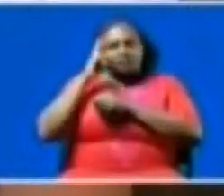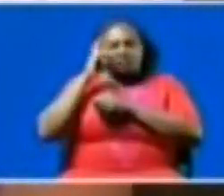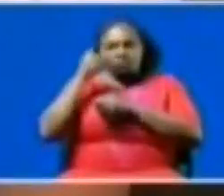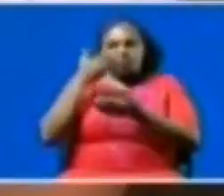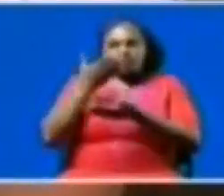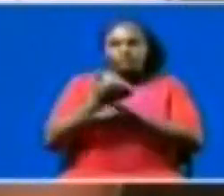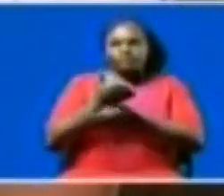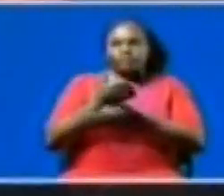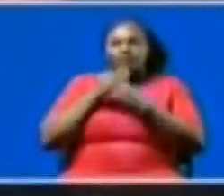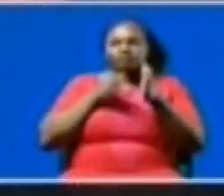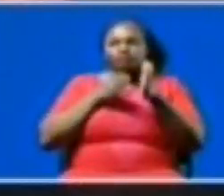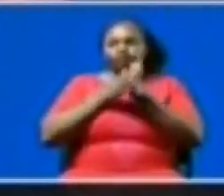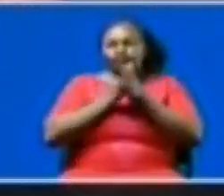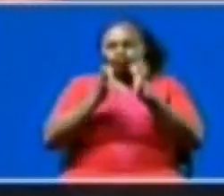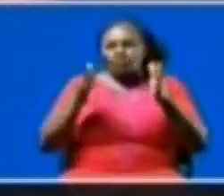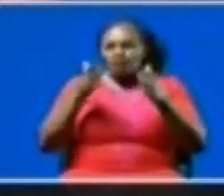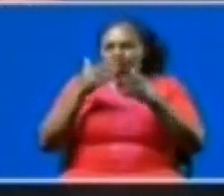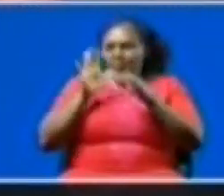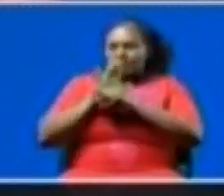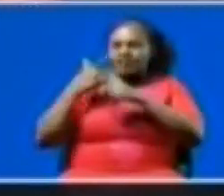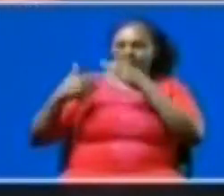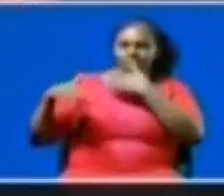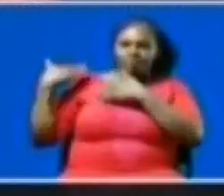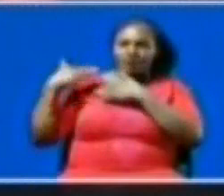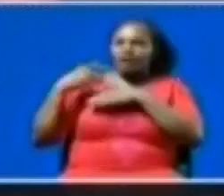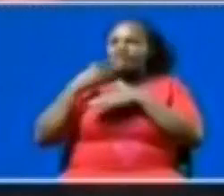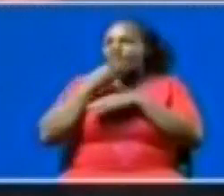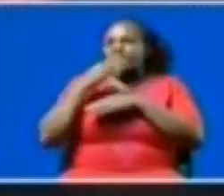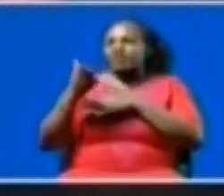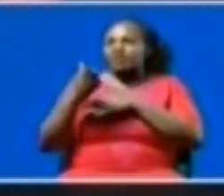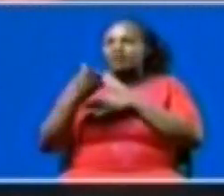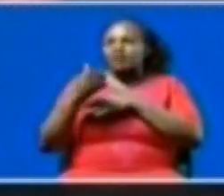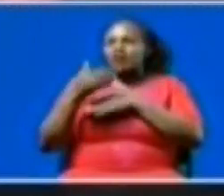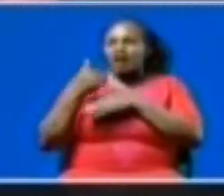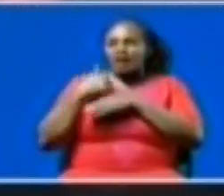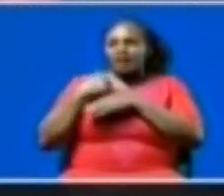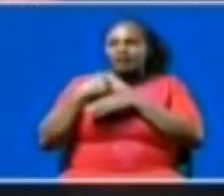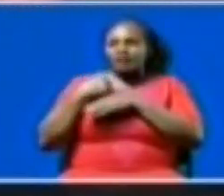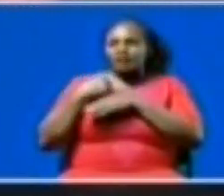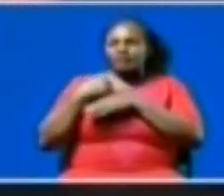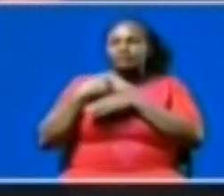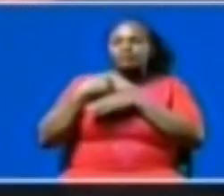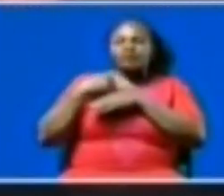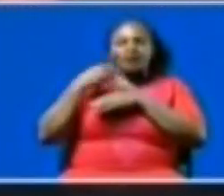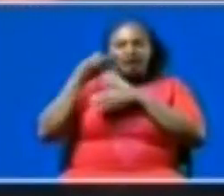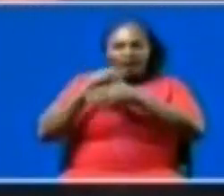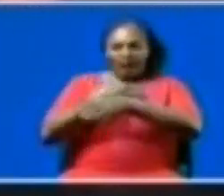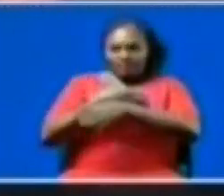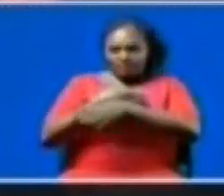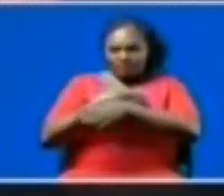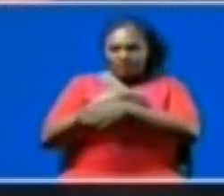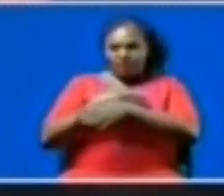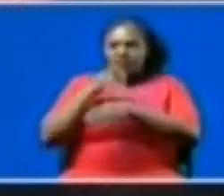her determination. Many years back, Sophie's father was diagnosed with testicular cancer.